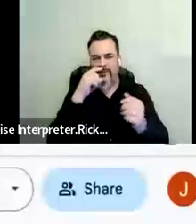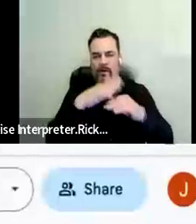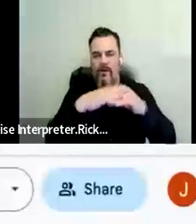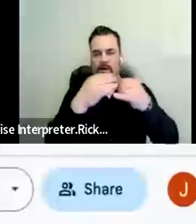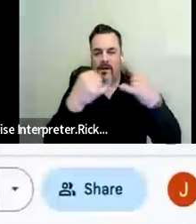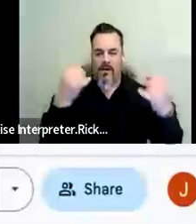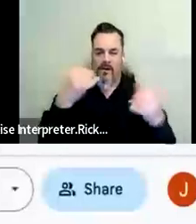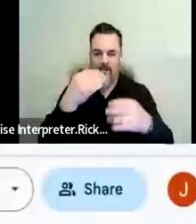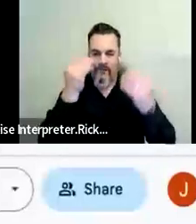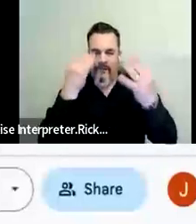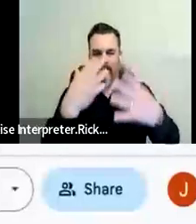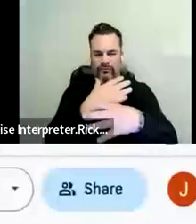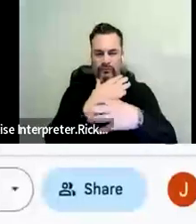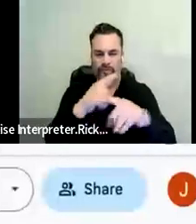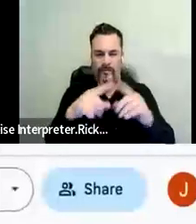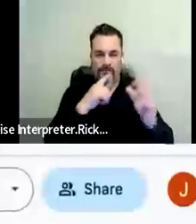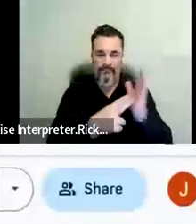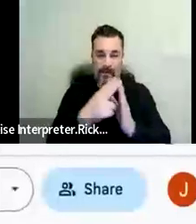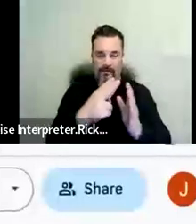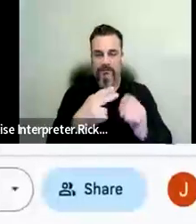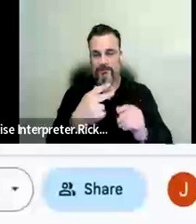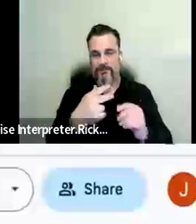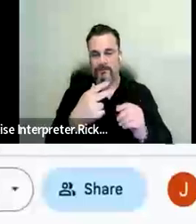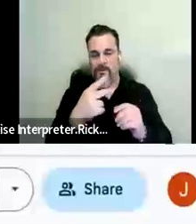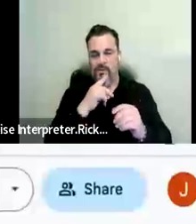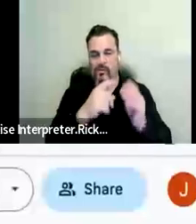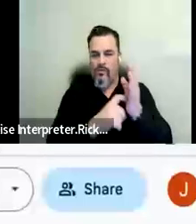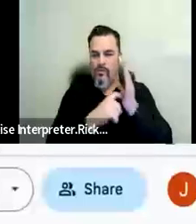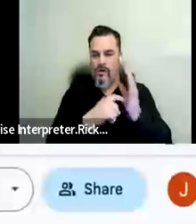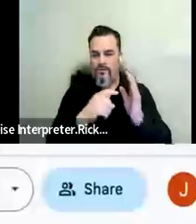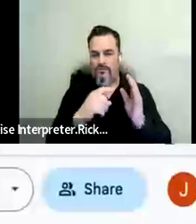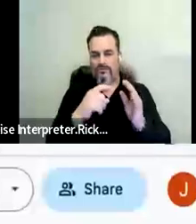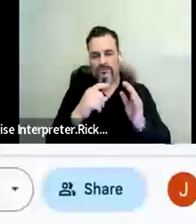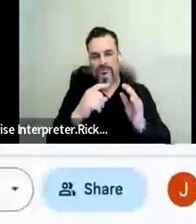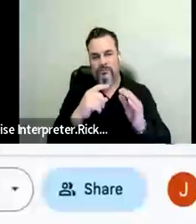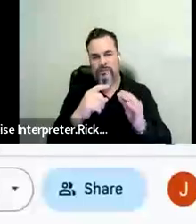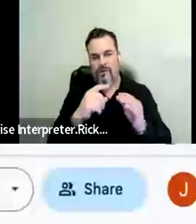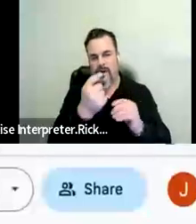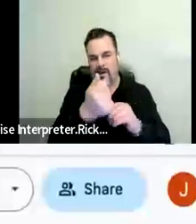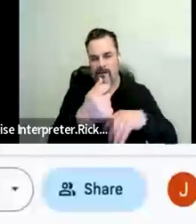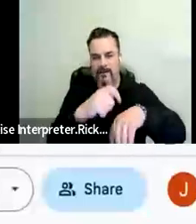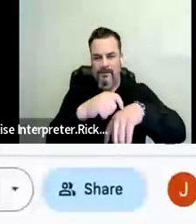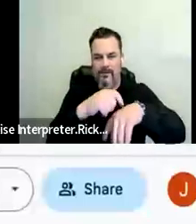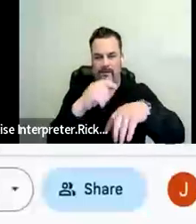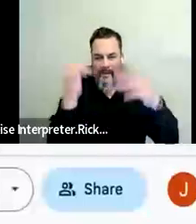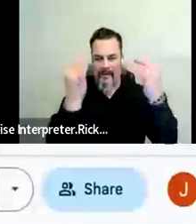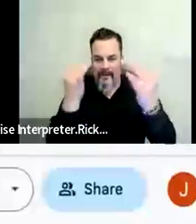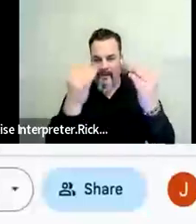sharing. But to be honest, it really requires like a little bit of time and thinking